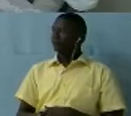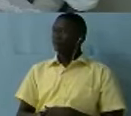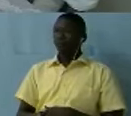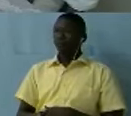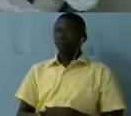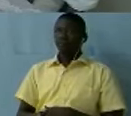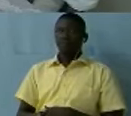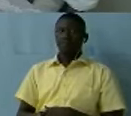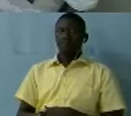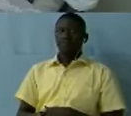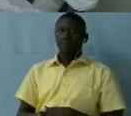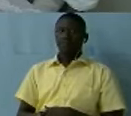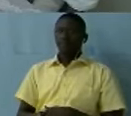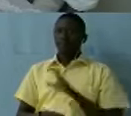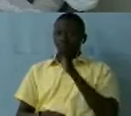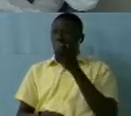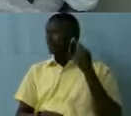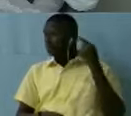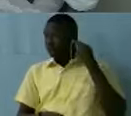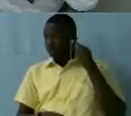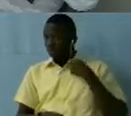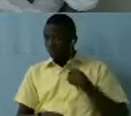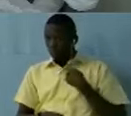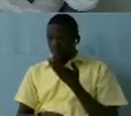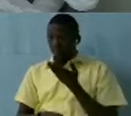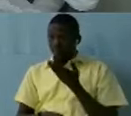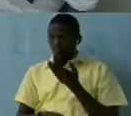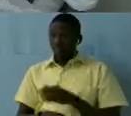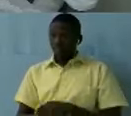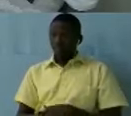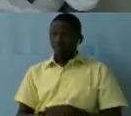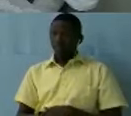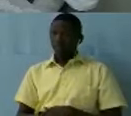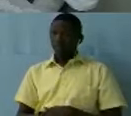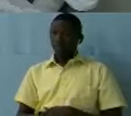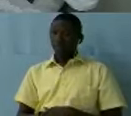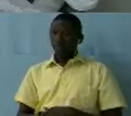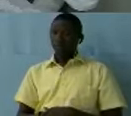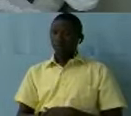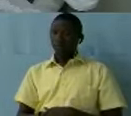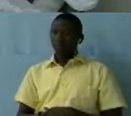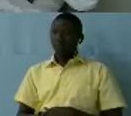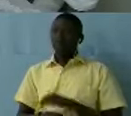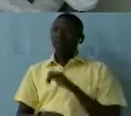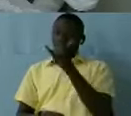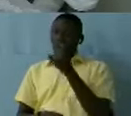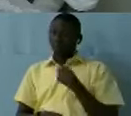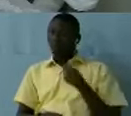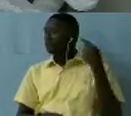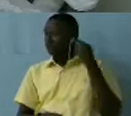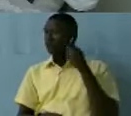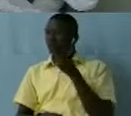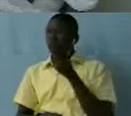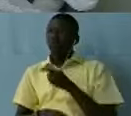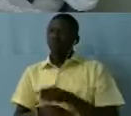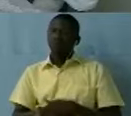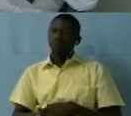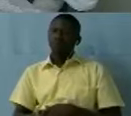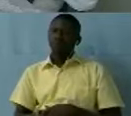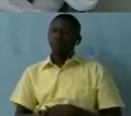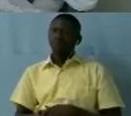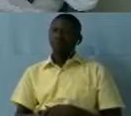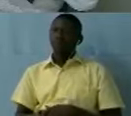Sorry, Mr. Witness, can you hear me now? Sedo is ika council lak makam lu moy le ban. Oh, ka moy le. Yes, I hear you.